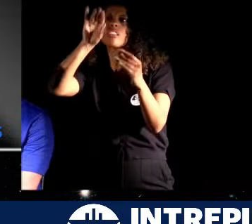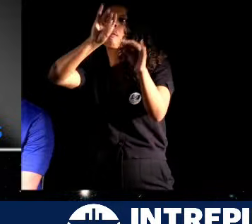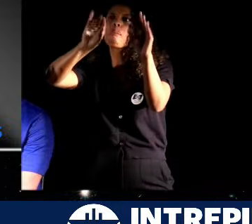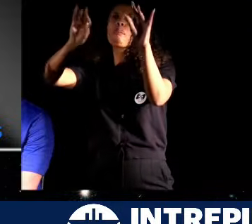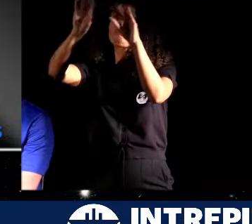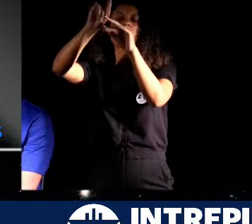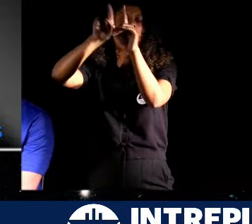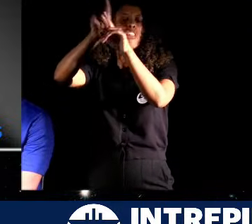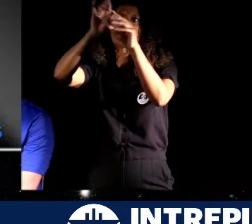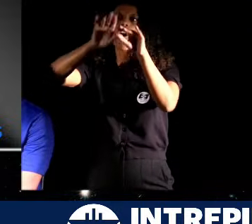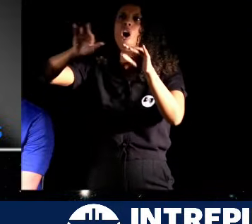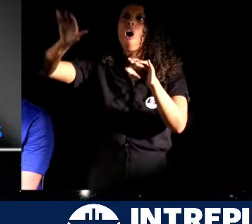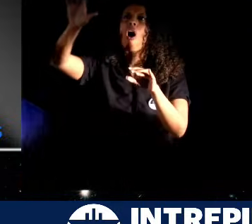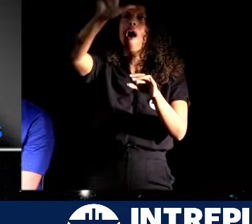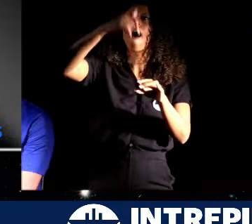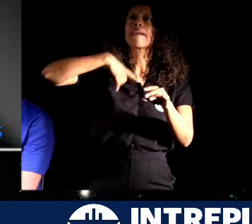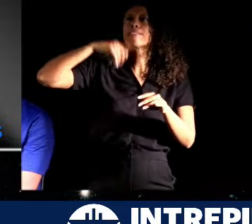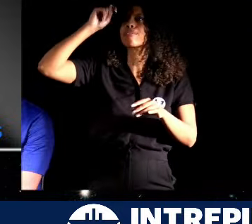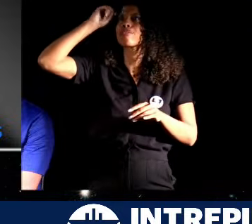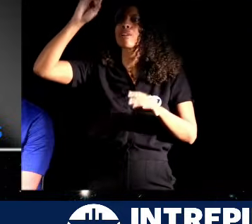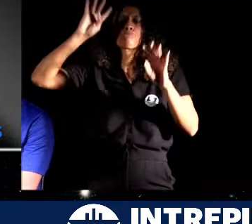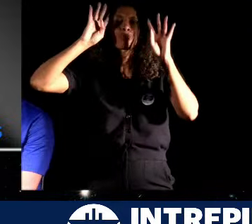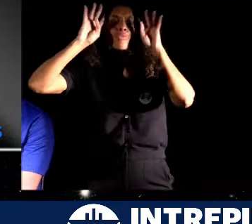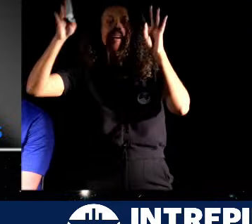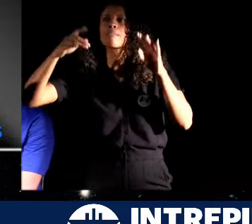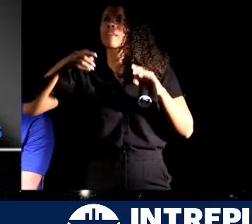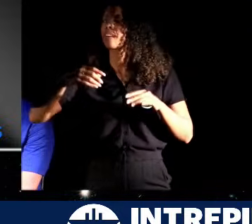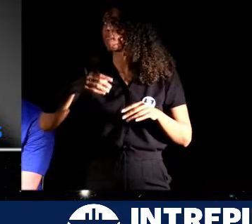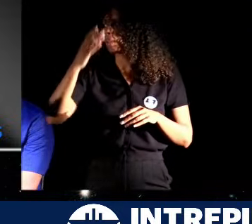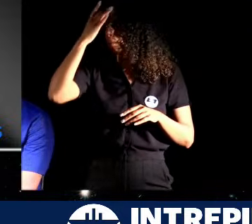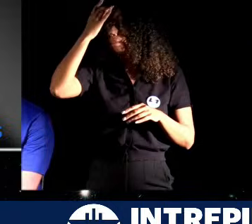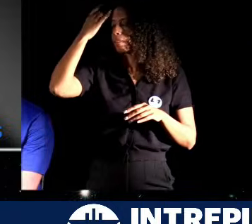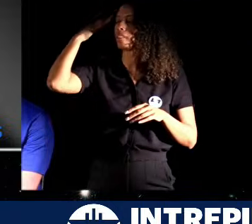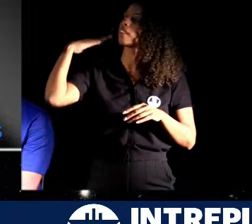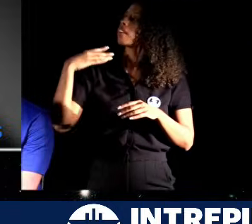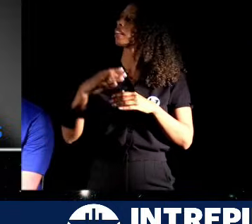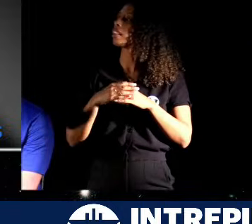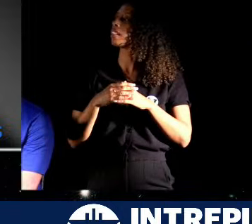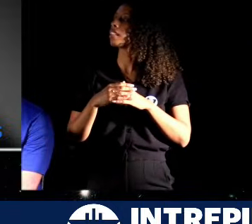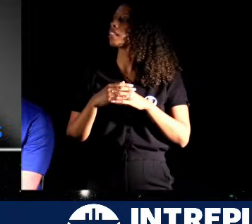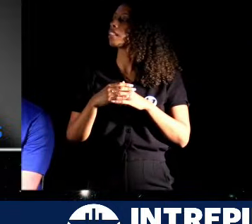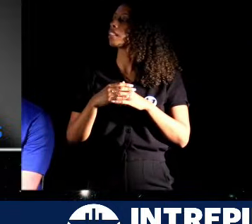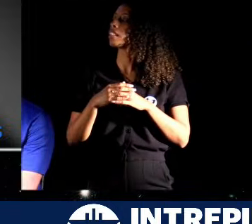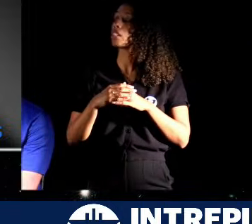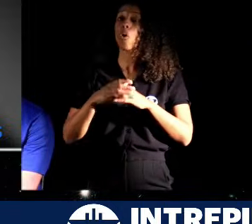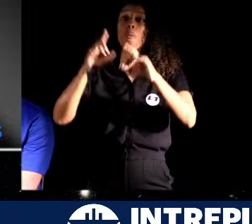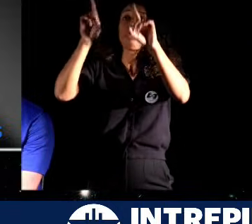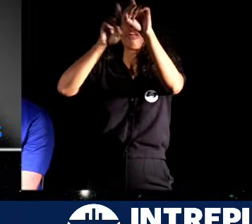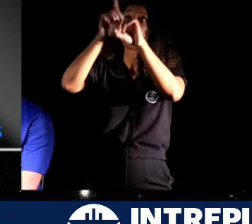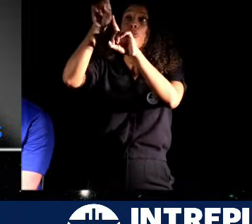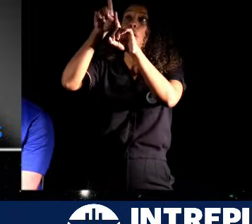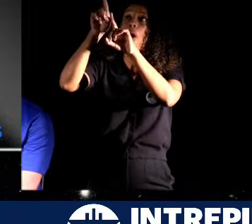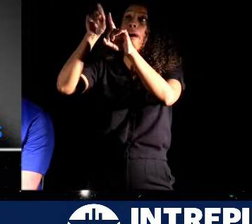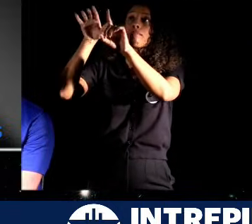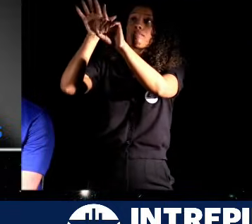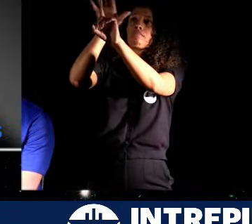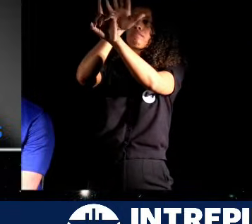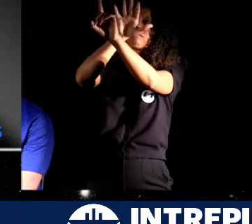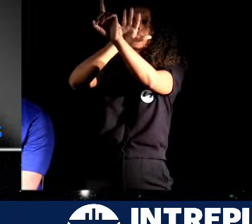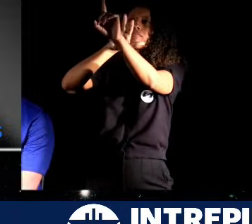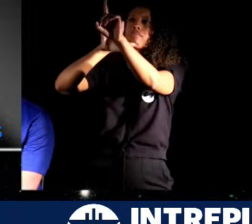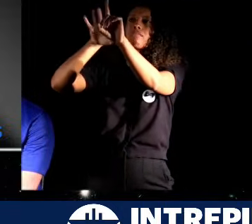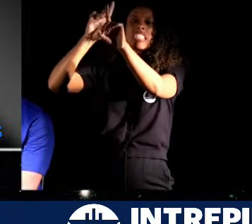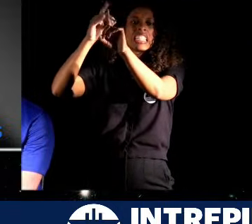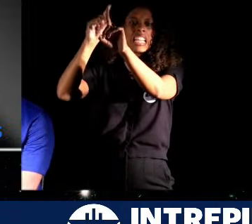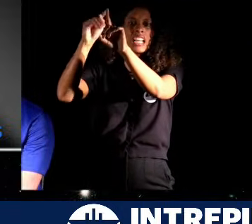up with a theory basically saying that in the immediate vicinity of the star, there should be no